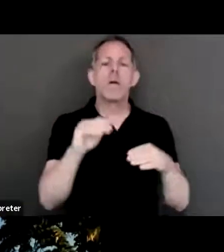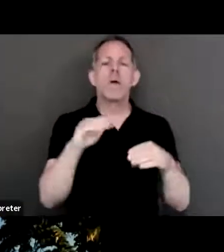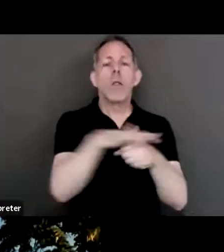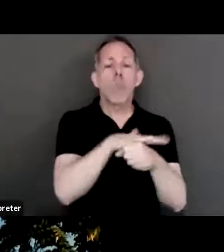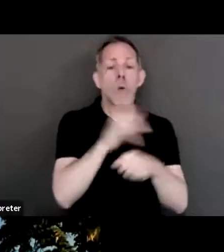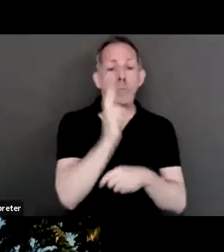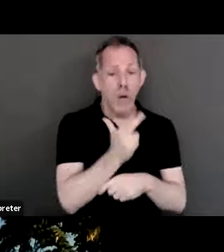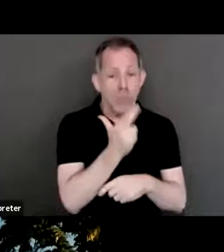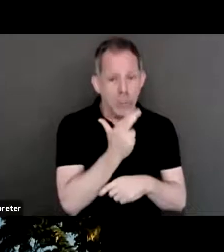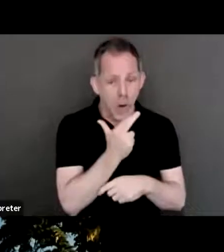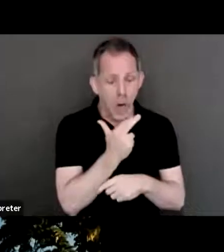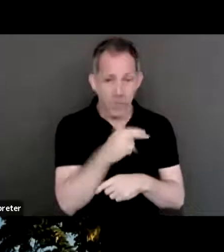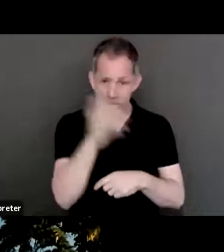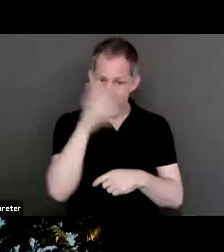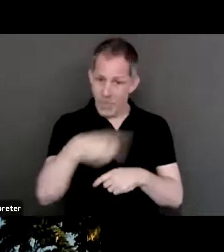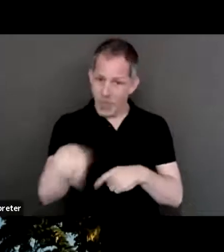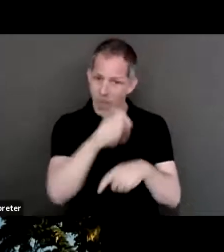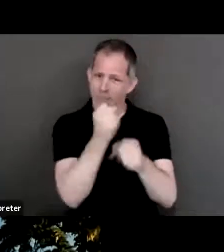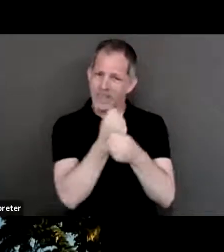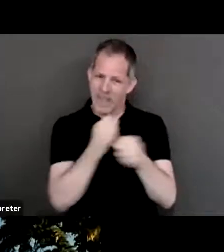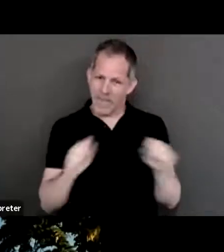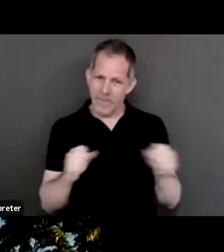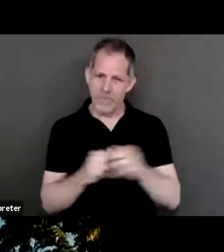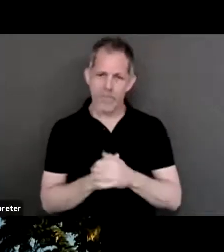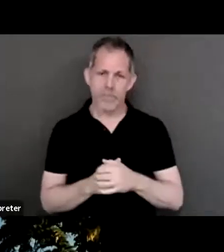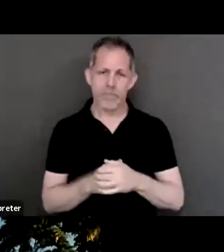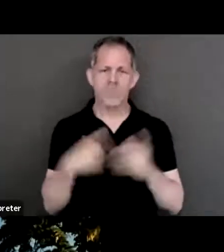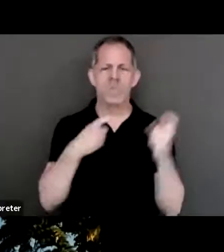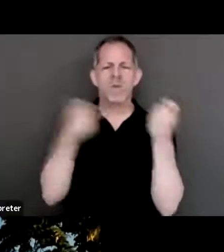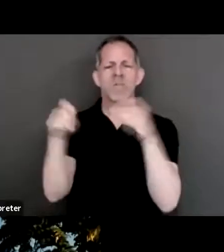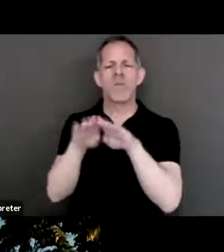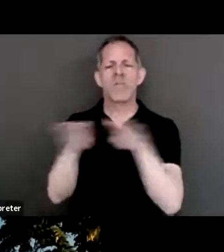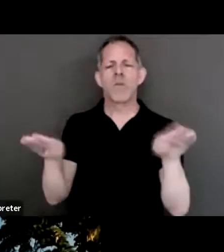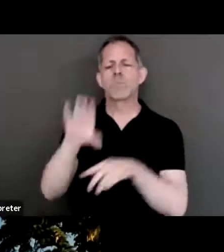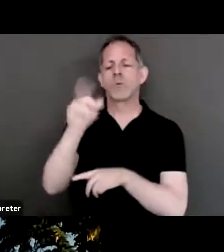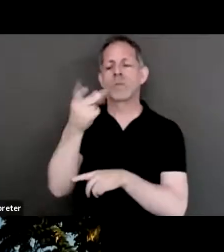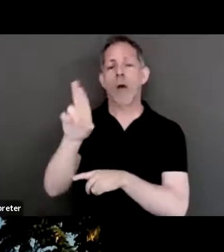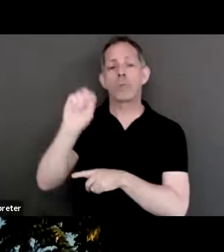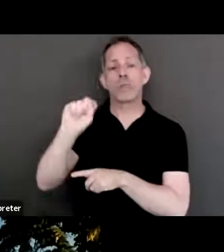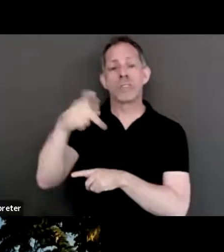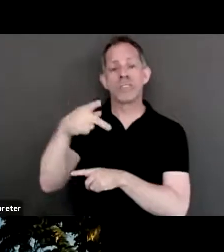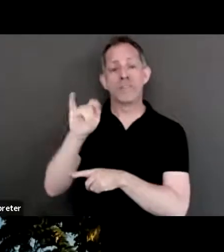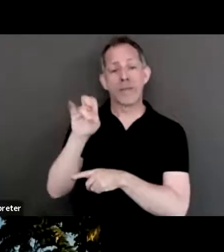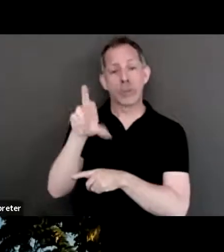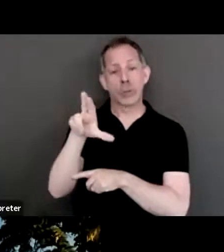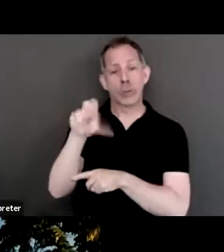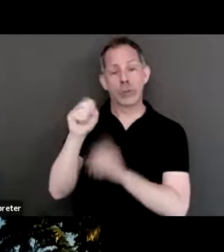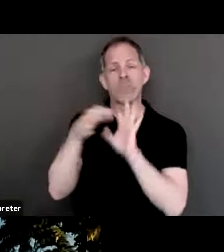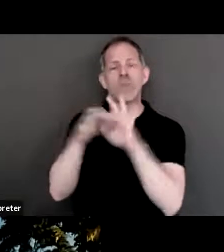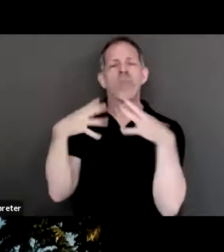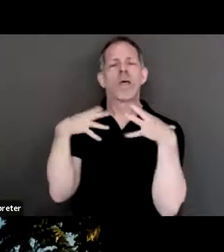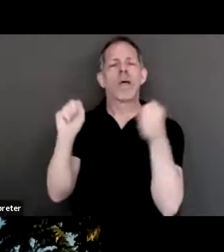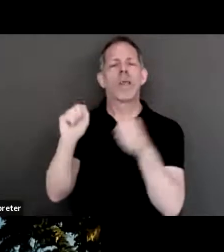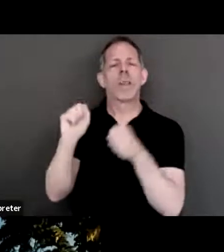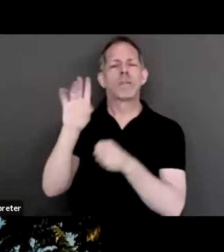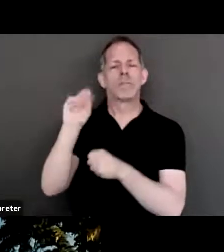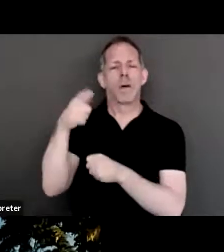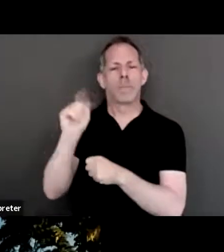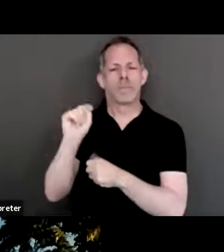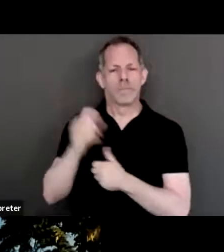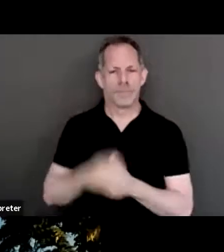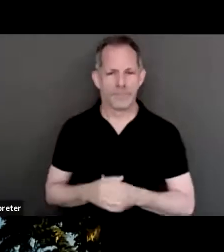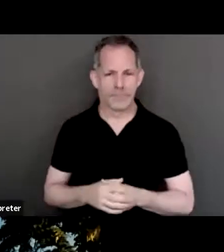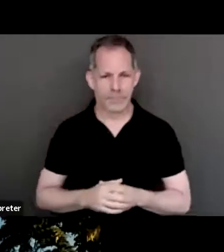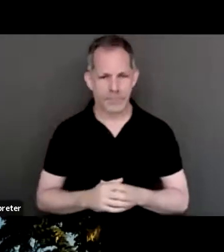turn it over to Dr. Spitters from the Snohomish Health District. Thank you, Executive Summers, and good morning,